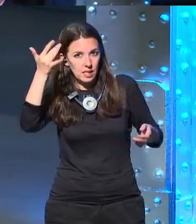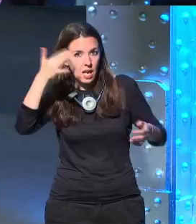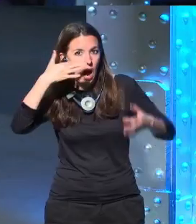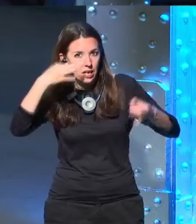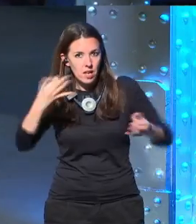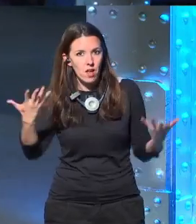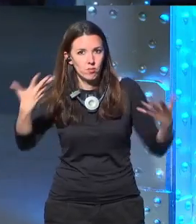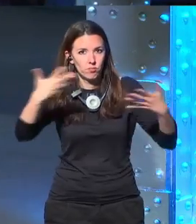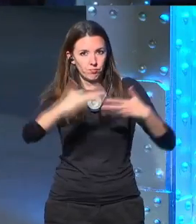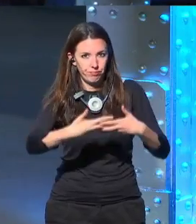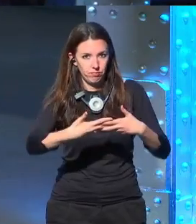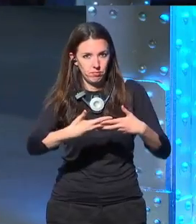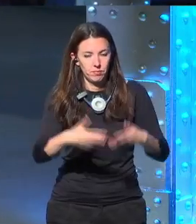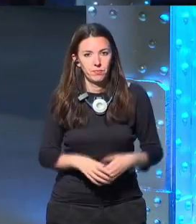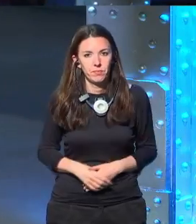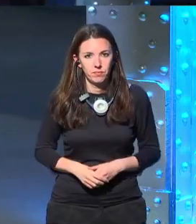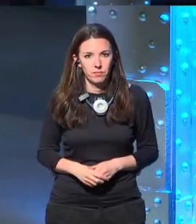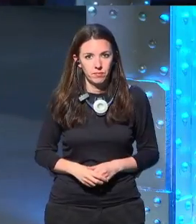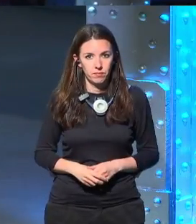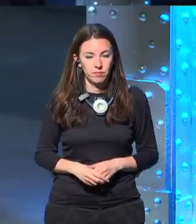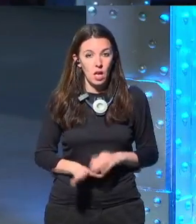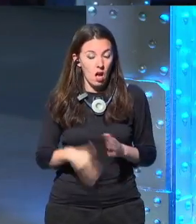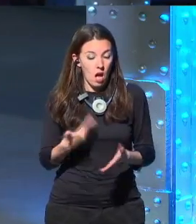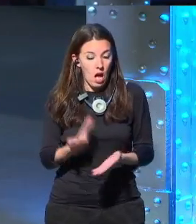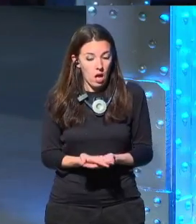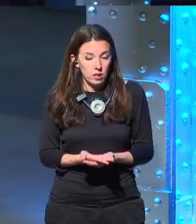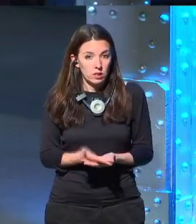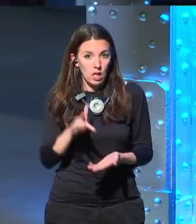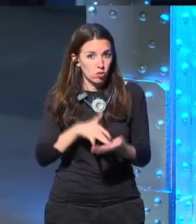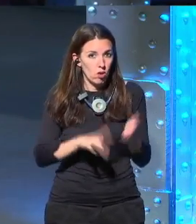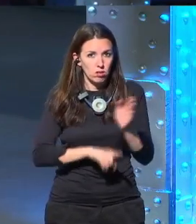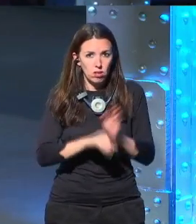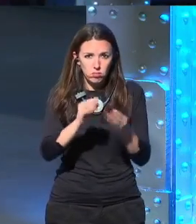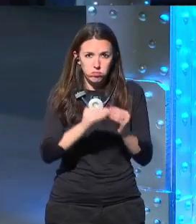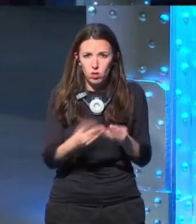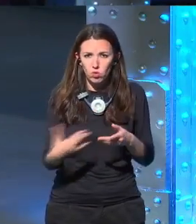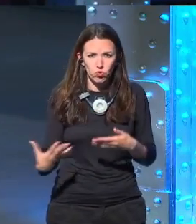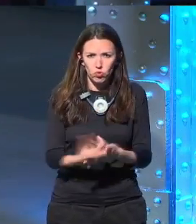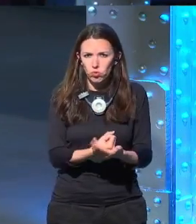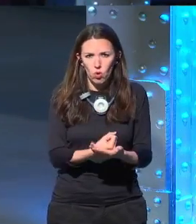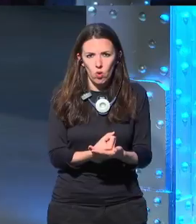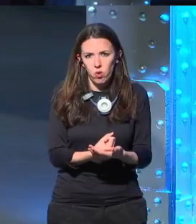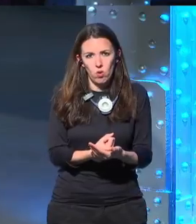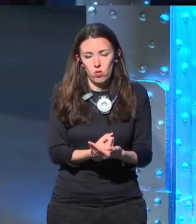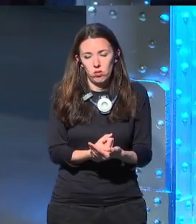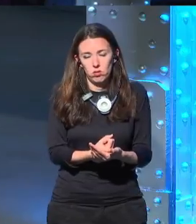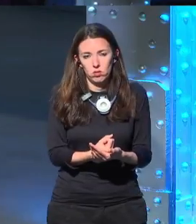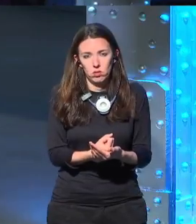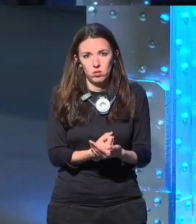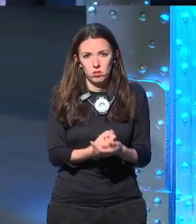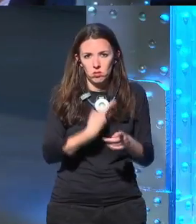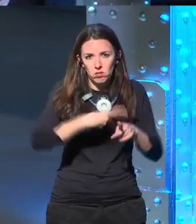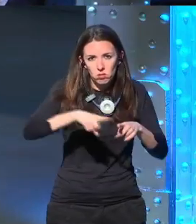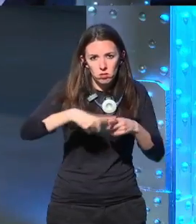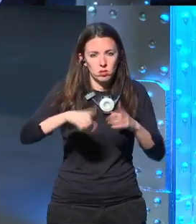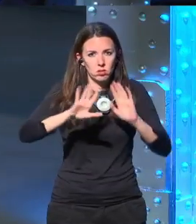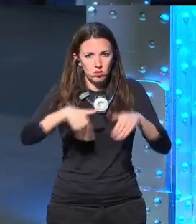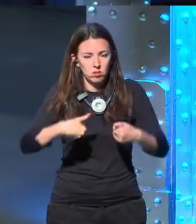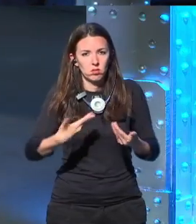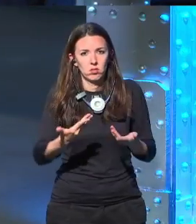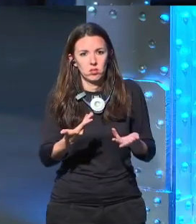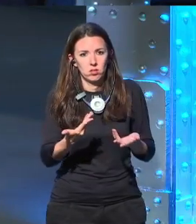reality. He even makes the ingenious props that bring the angels down from the rafter for one of the plays. And lo and